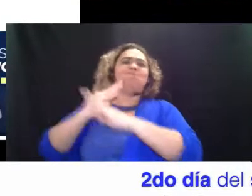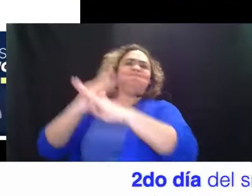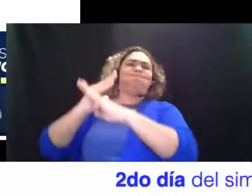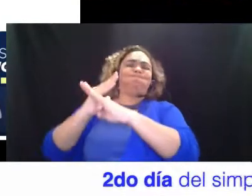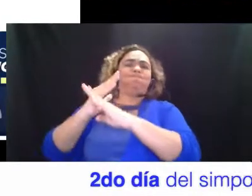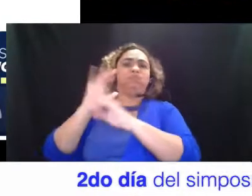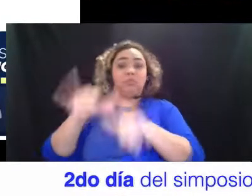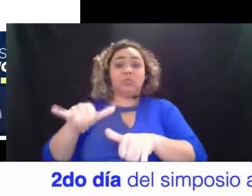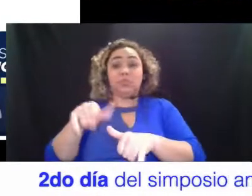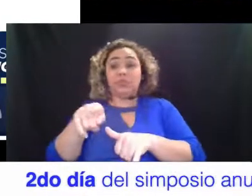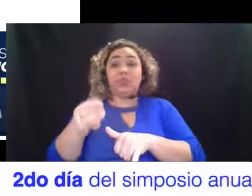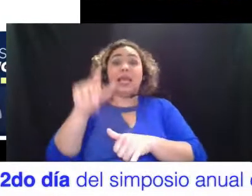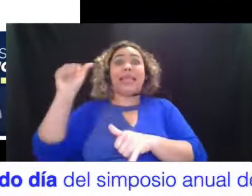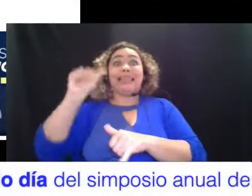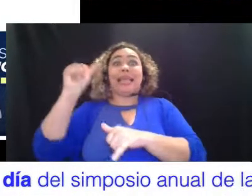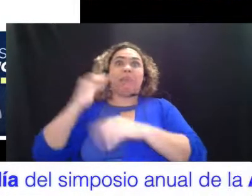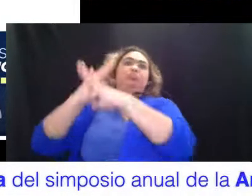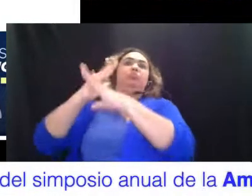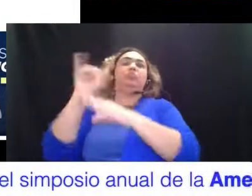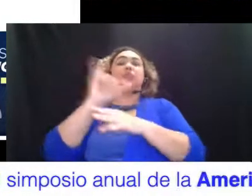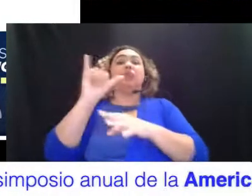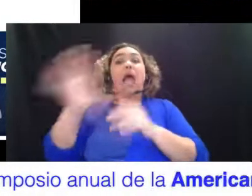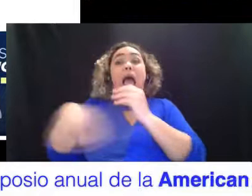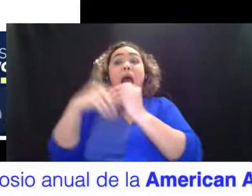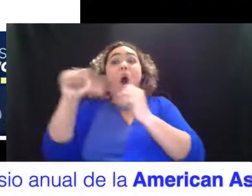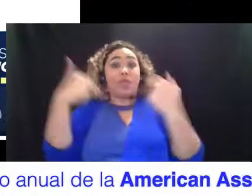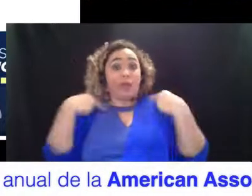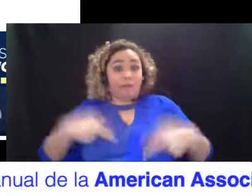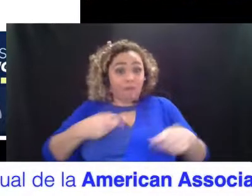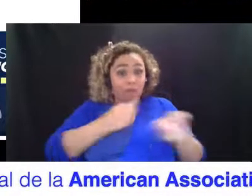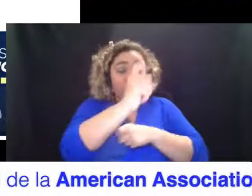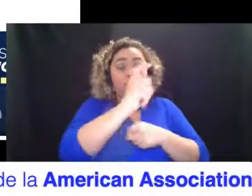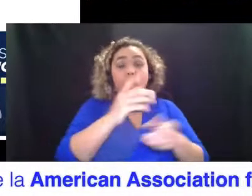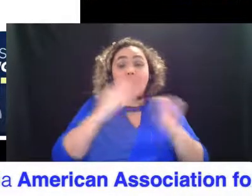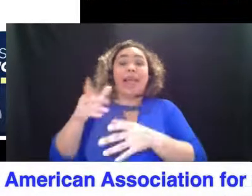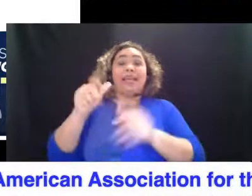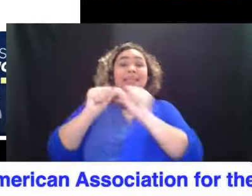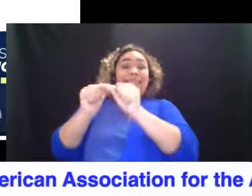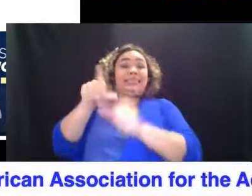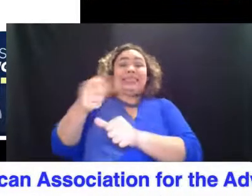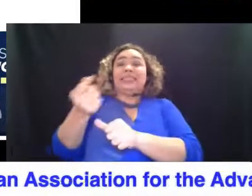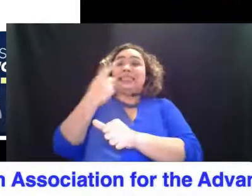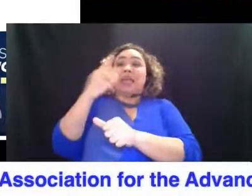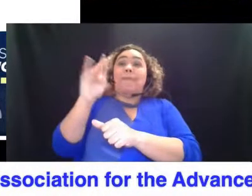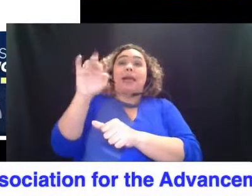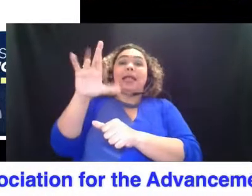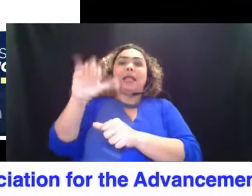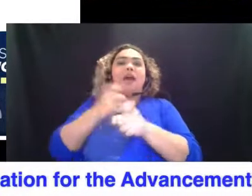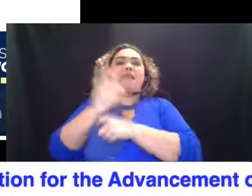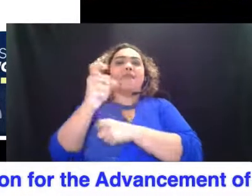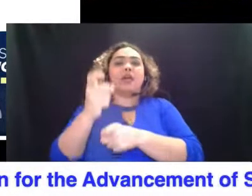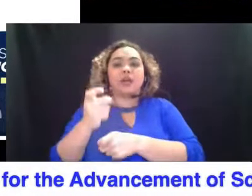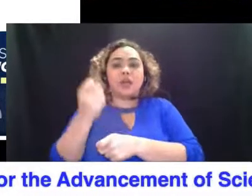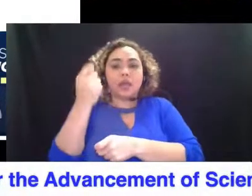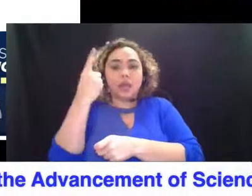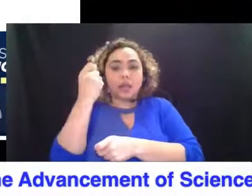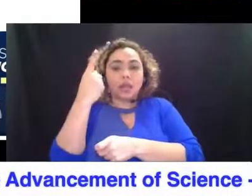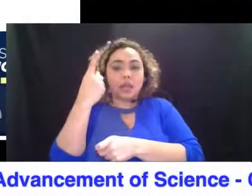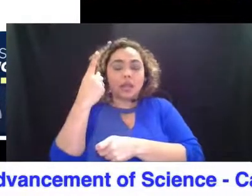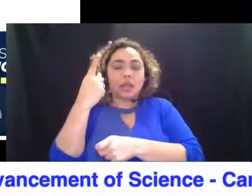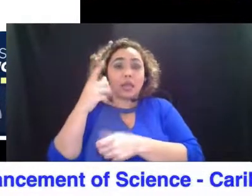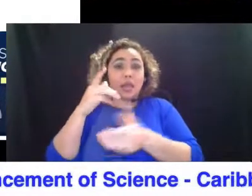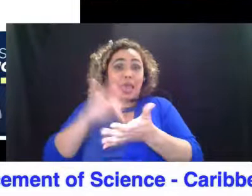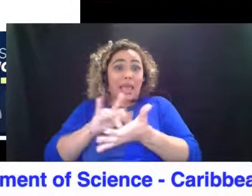from the antibiotic. In addition to affecting health, the resistance of the bacteria affects the economy. Infection treated with the bacteria